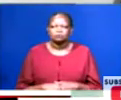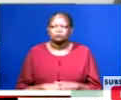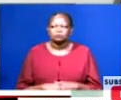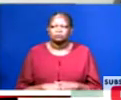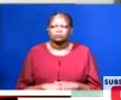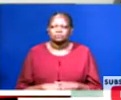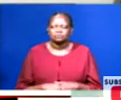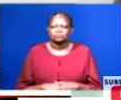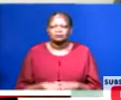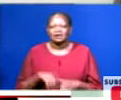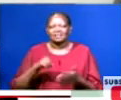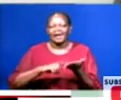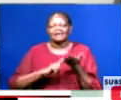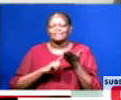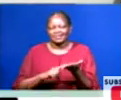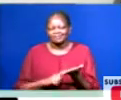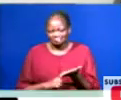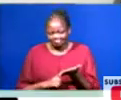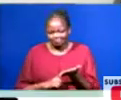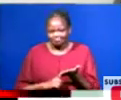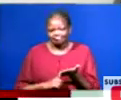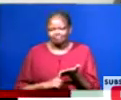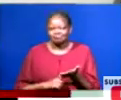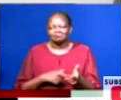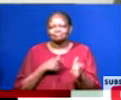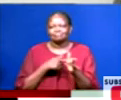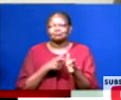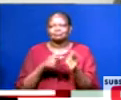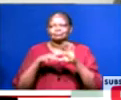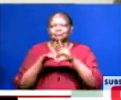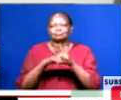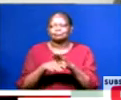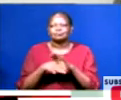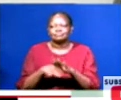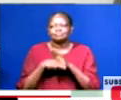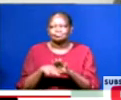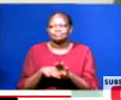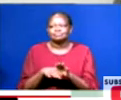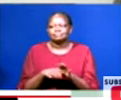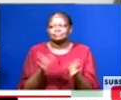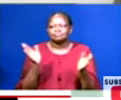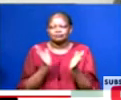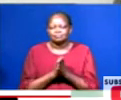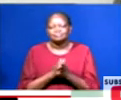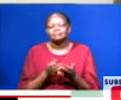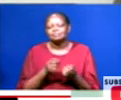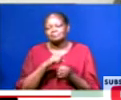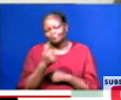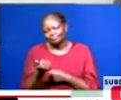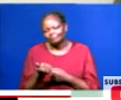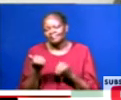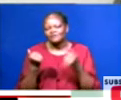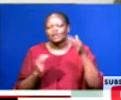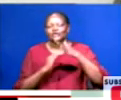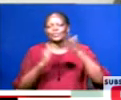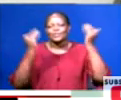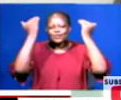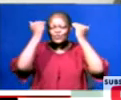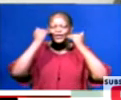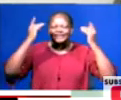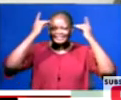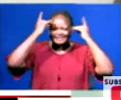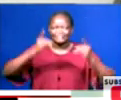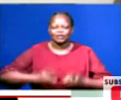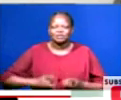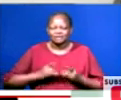Now, that debate, the LGBTQ debate, the one following the Supreme Court ruling, giving a